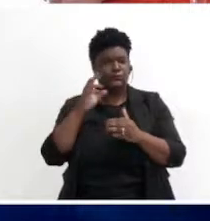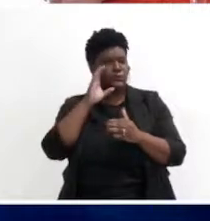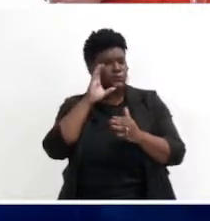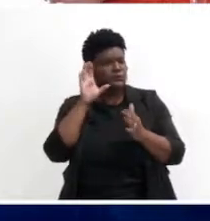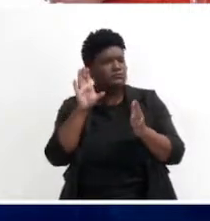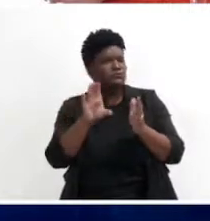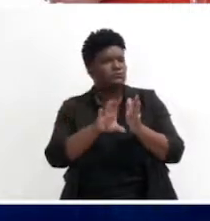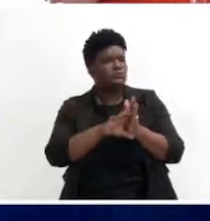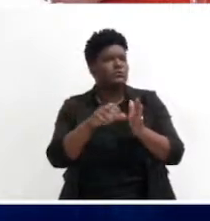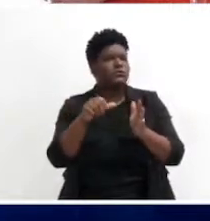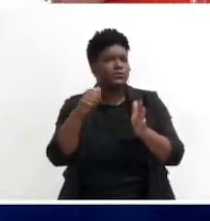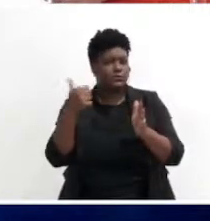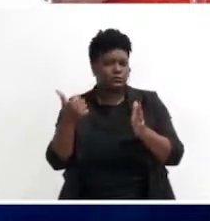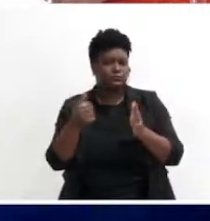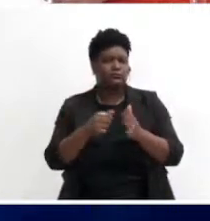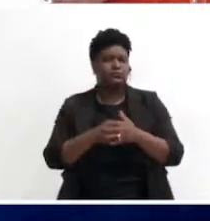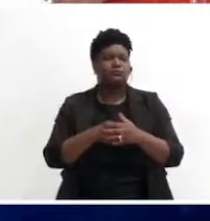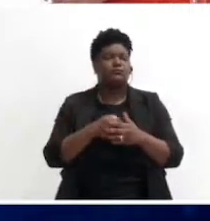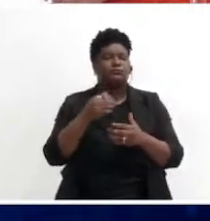but